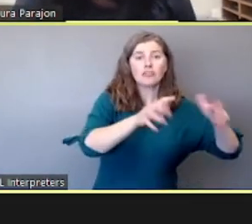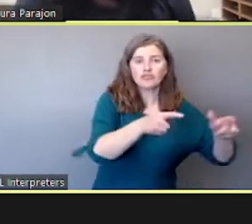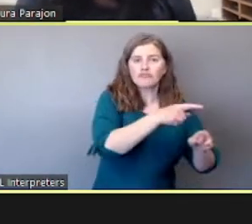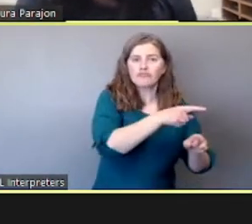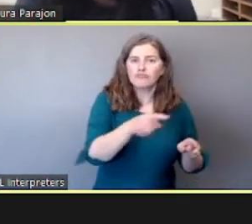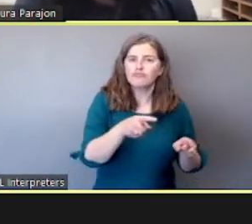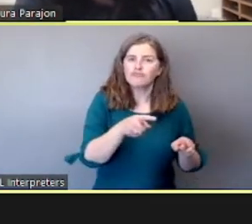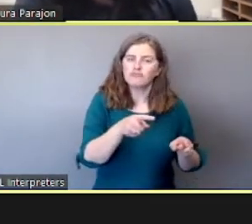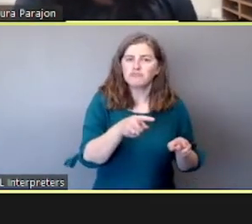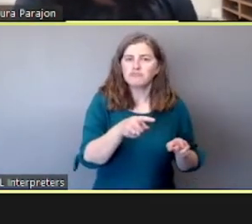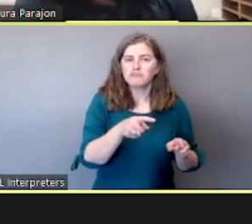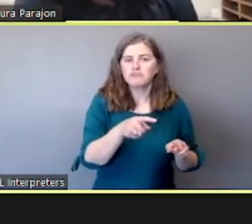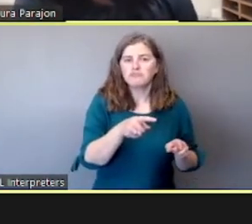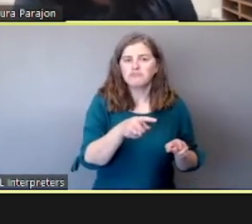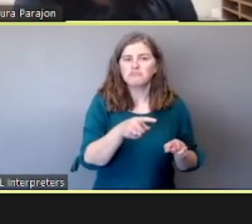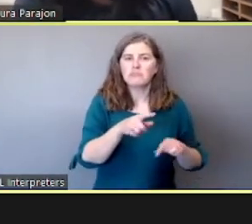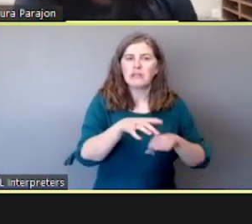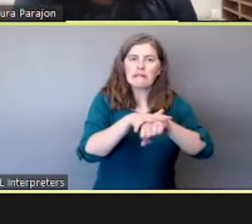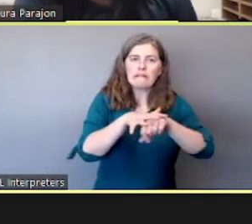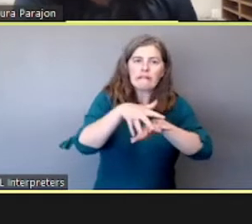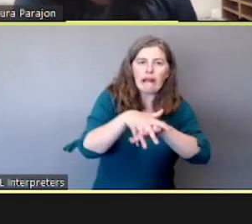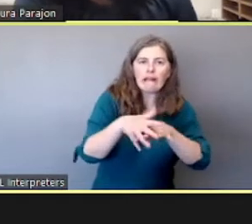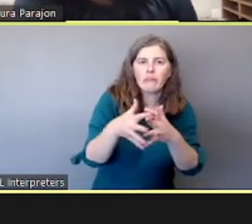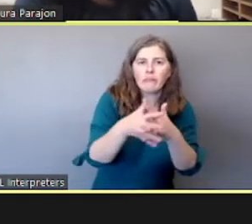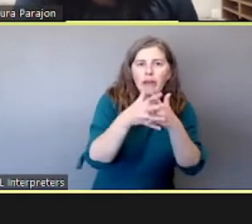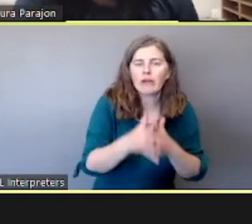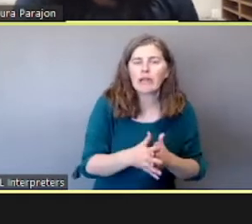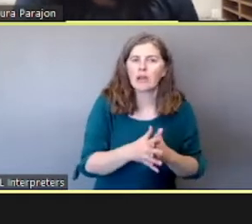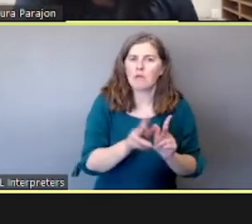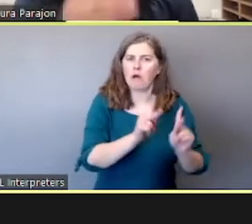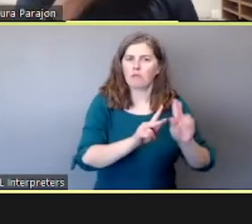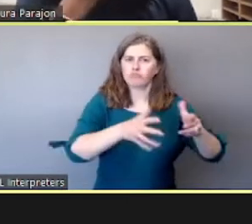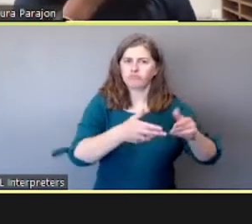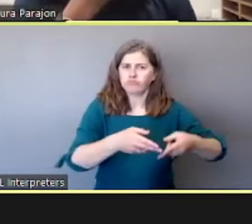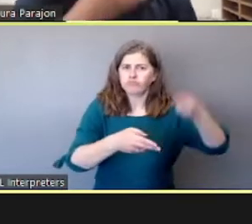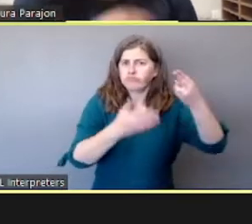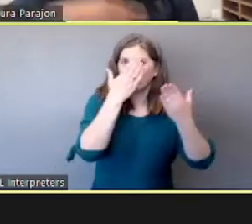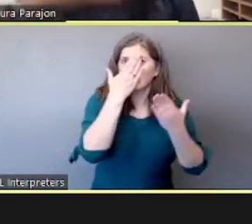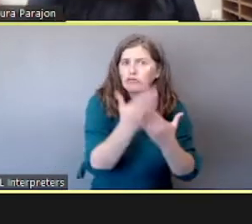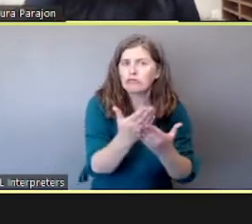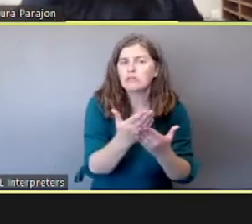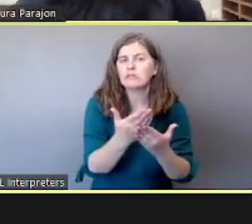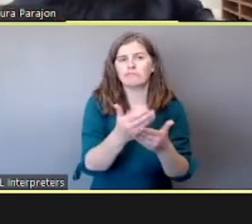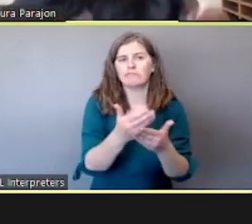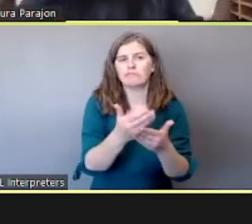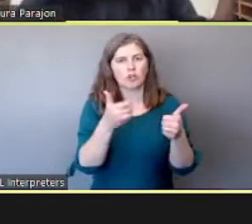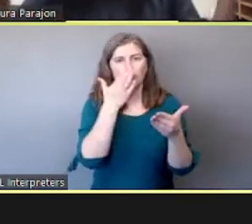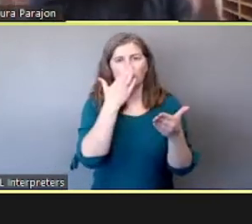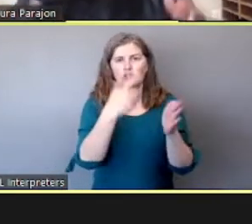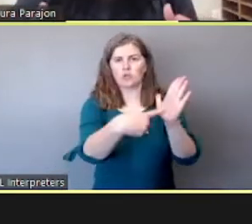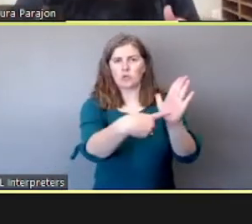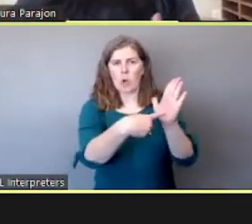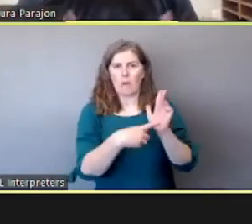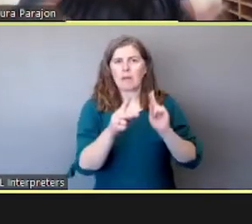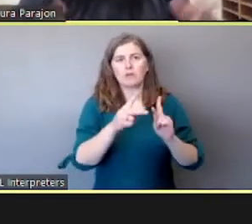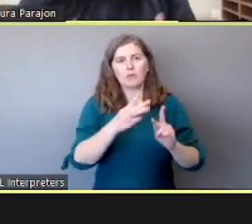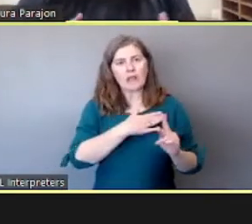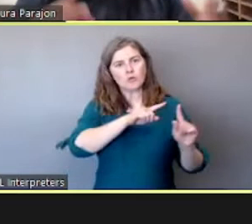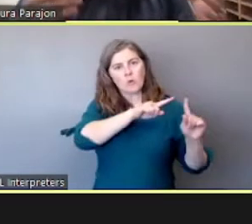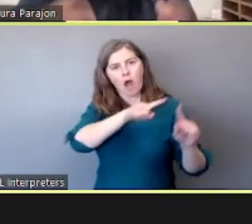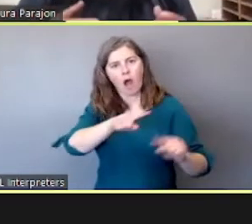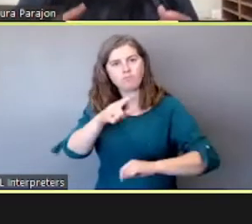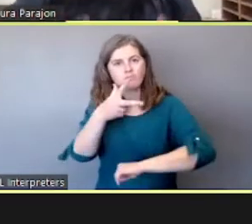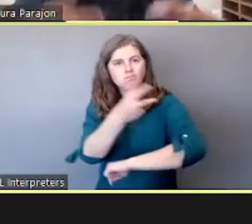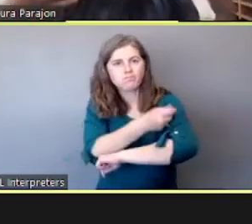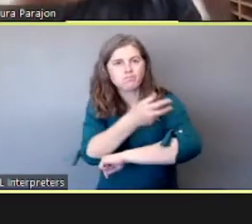actually Native American populations are doing really great. So that's a great testament to people coming out, getting vaccinated in